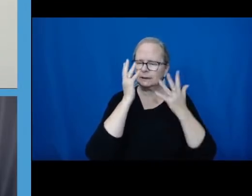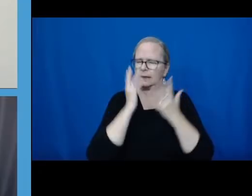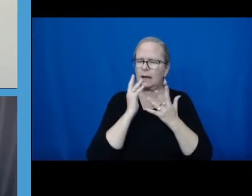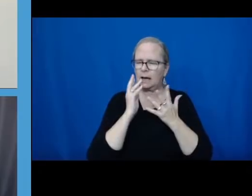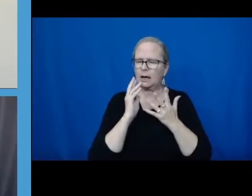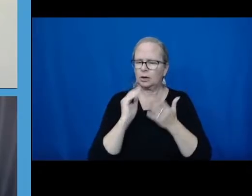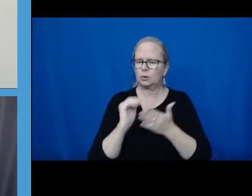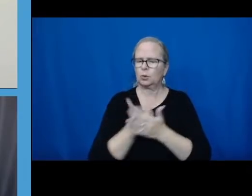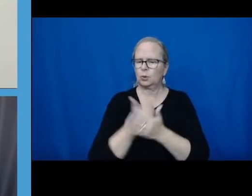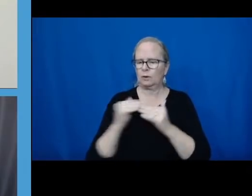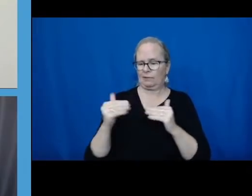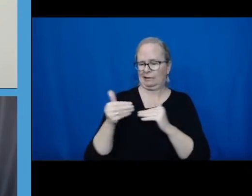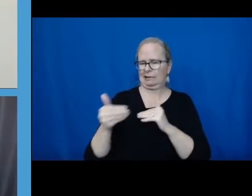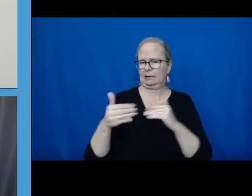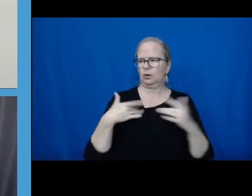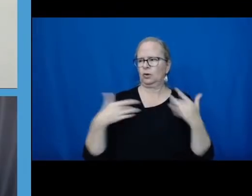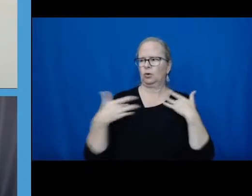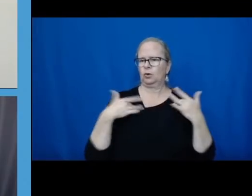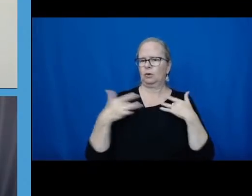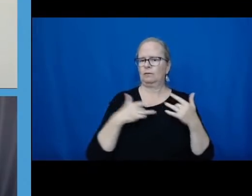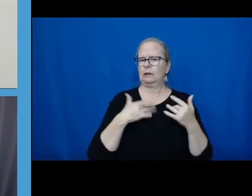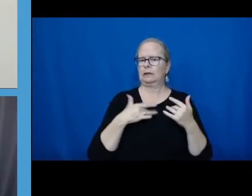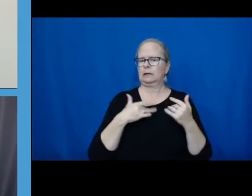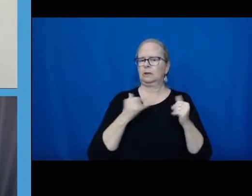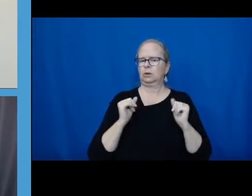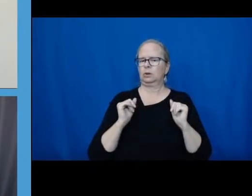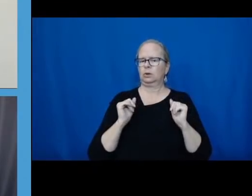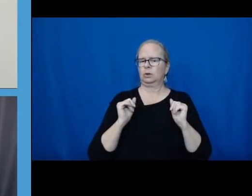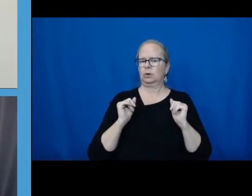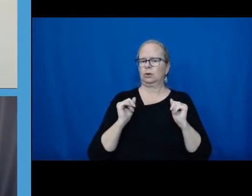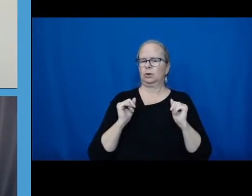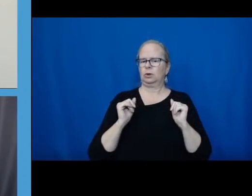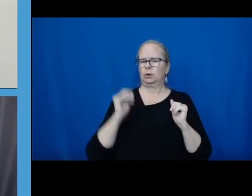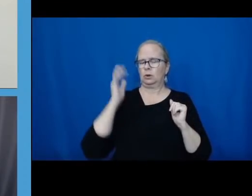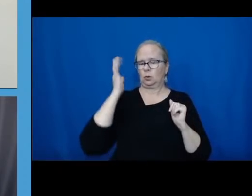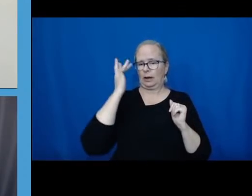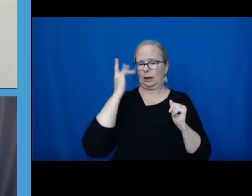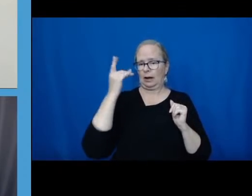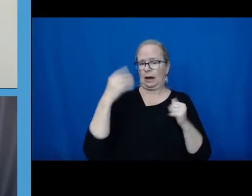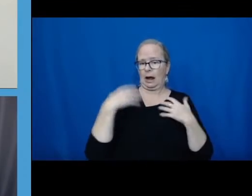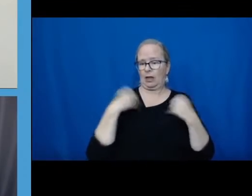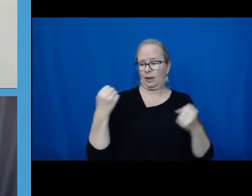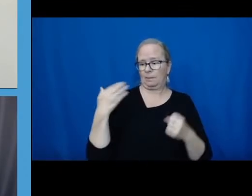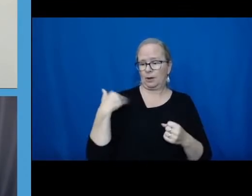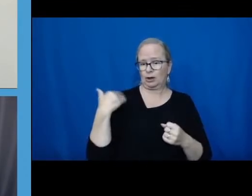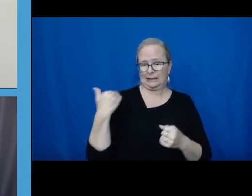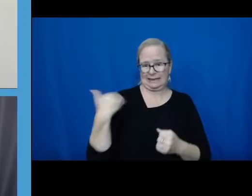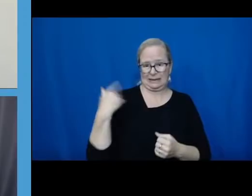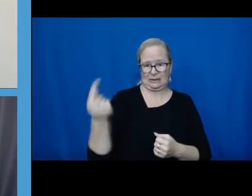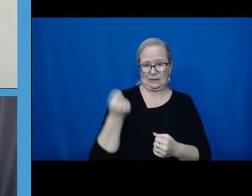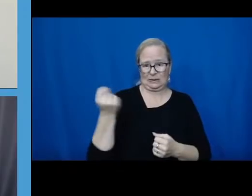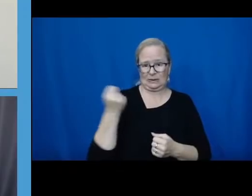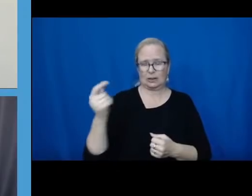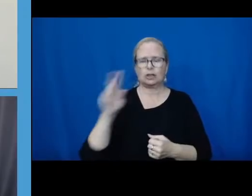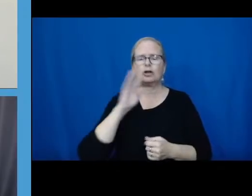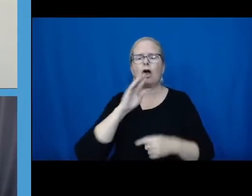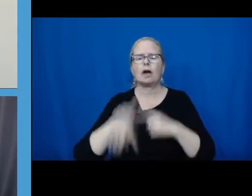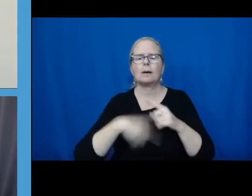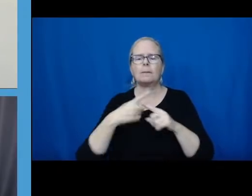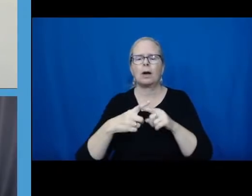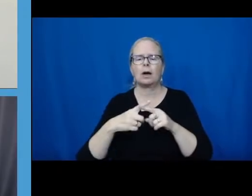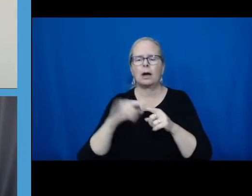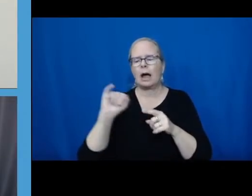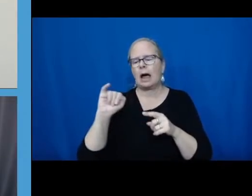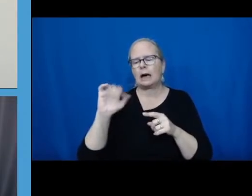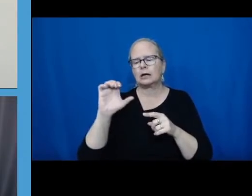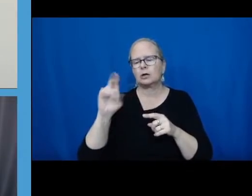on Tuesday increasing ICU capacity to deal with the next wave. And given that we're already in a place